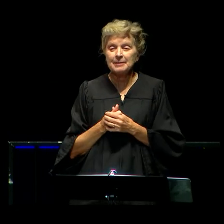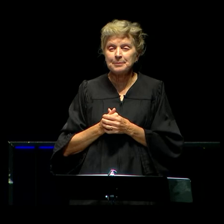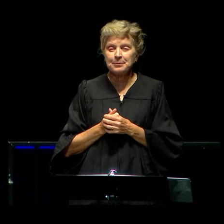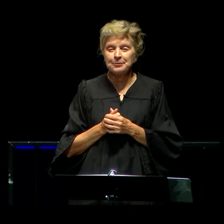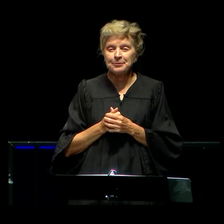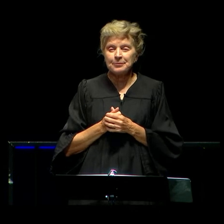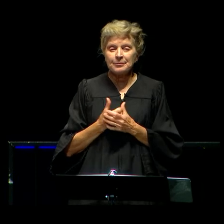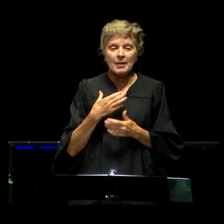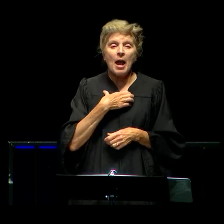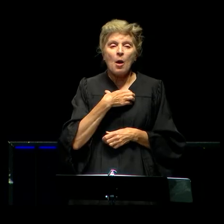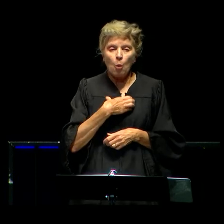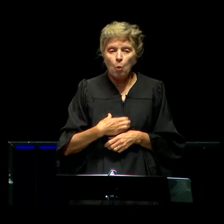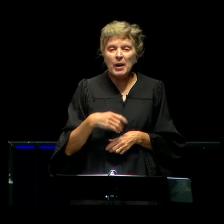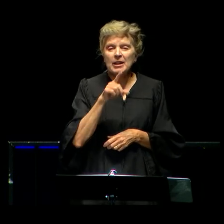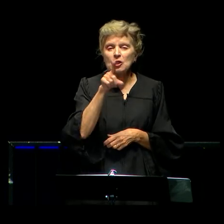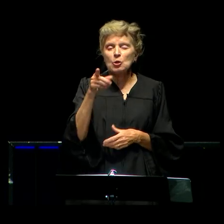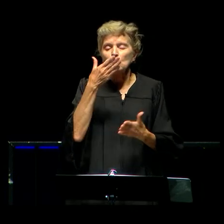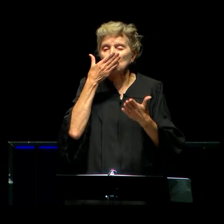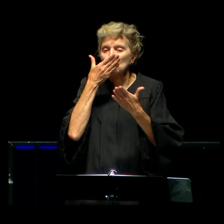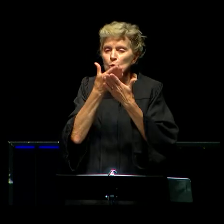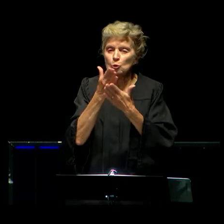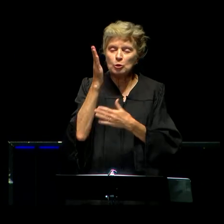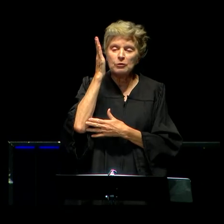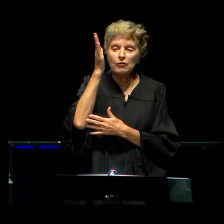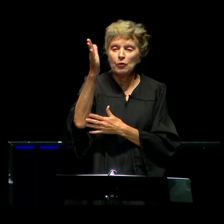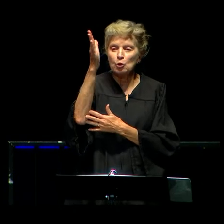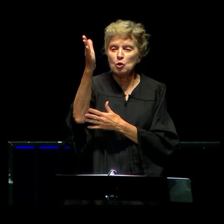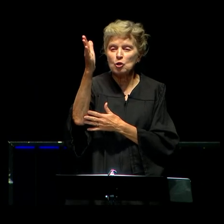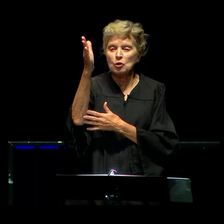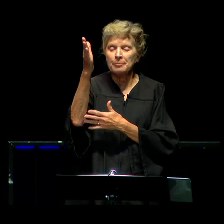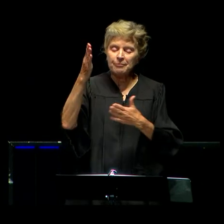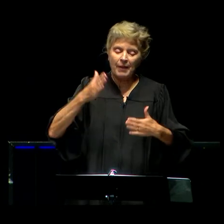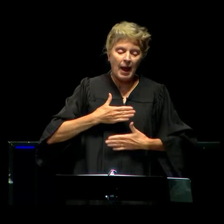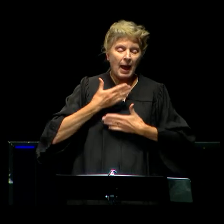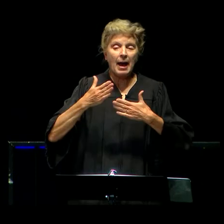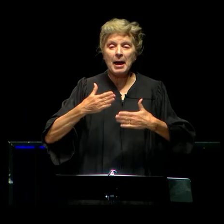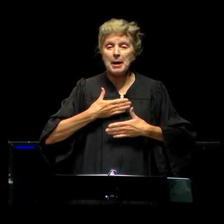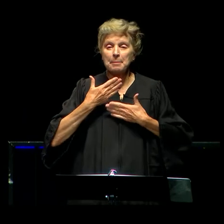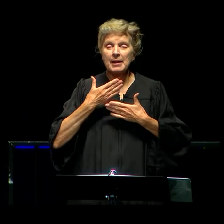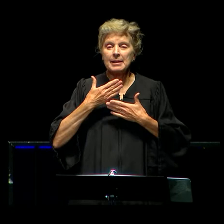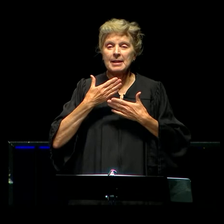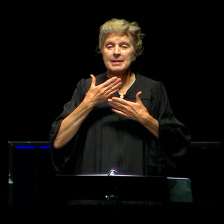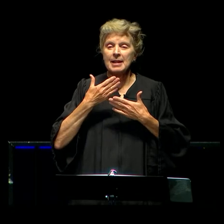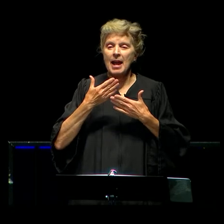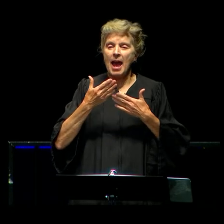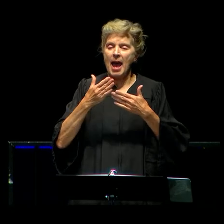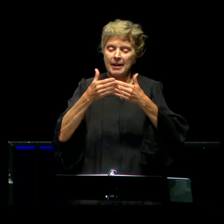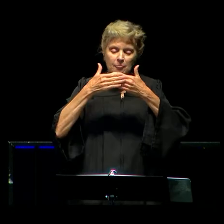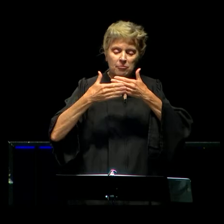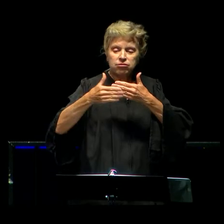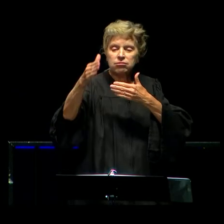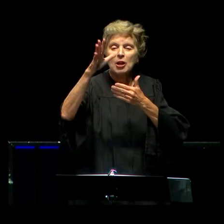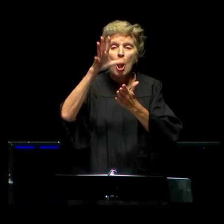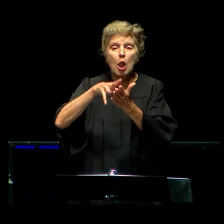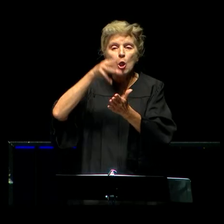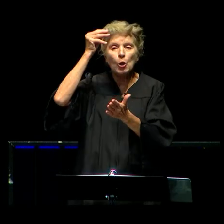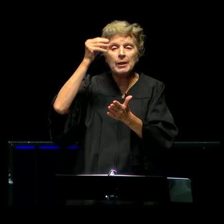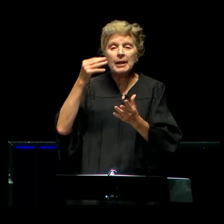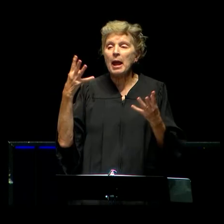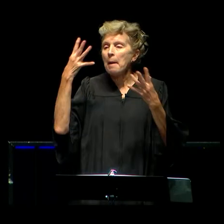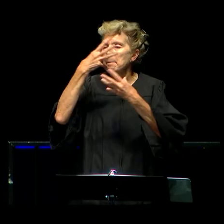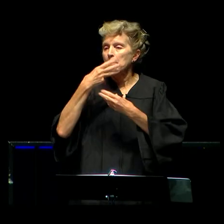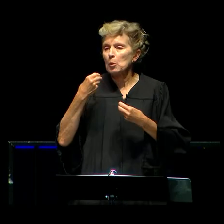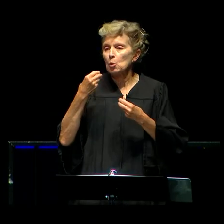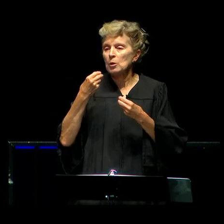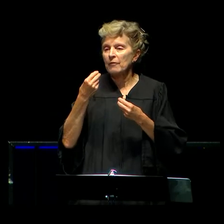I wish you a bright future filled with happiness and lifelong learning, and a beautiful rest of